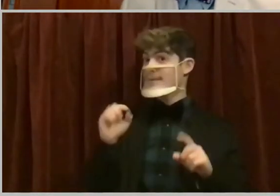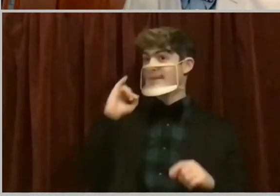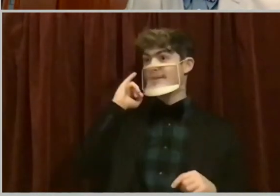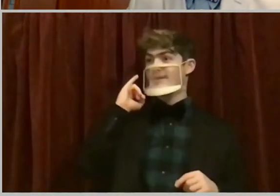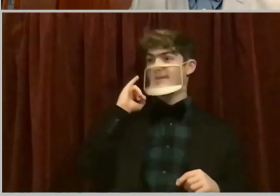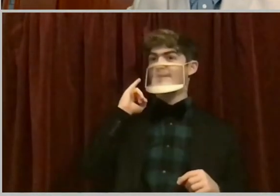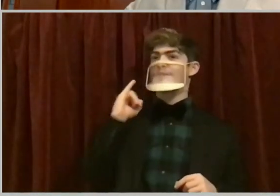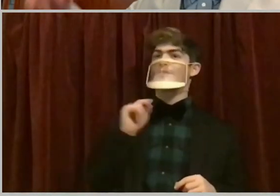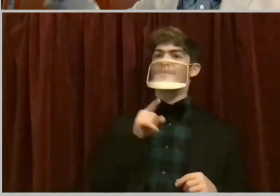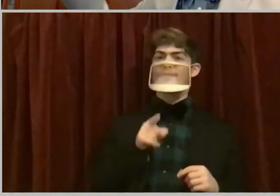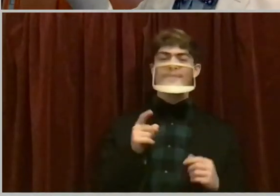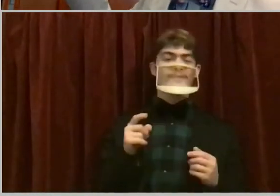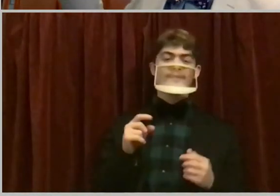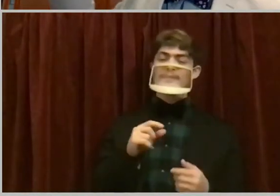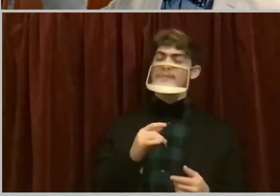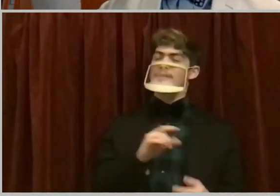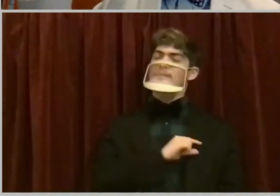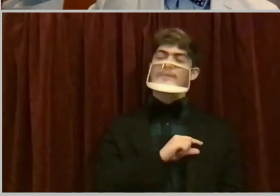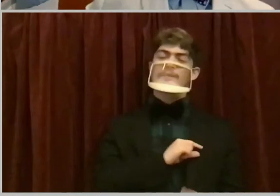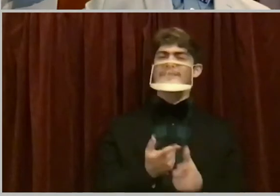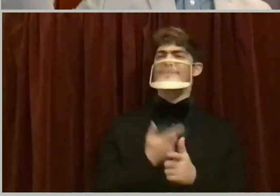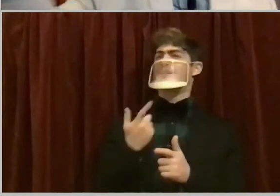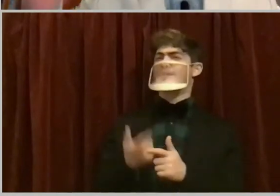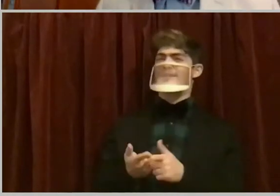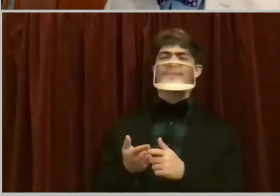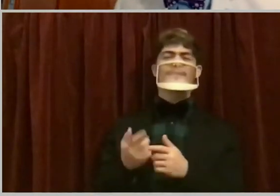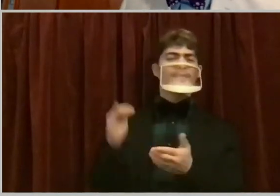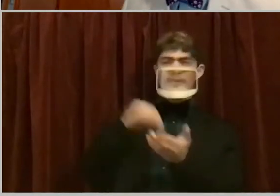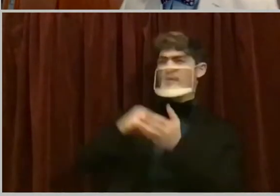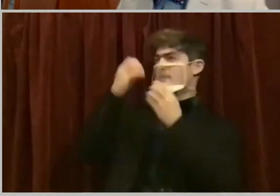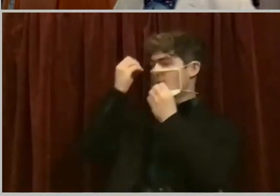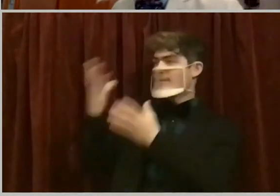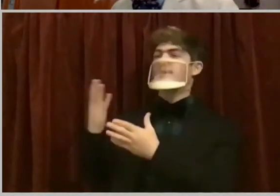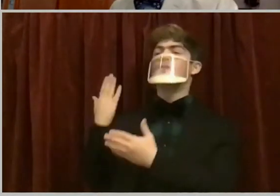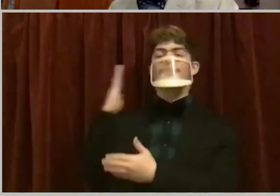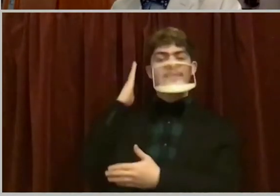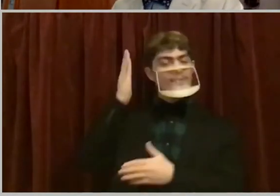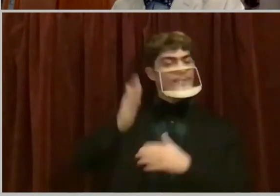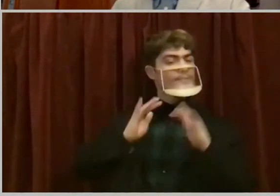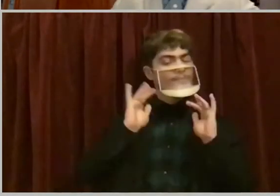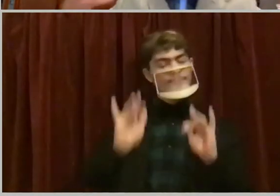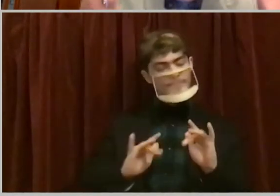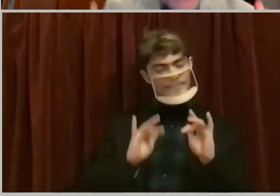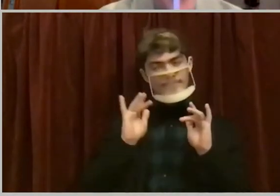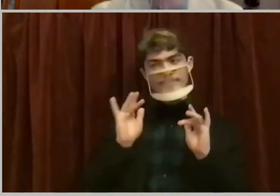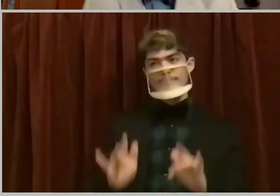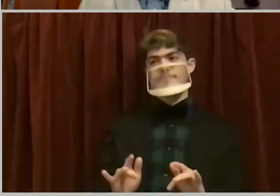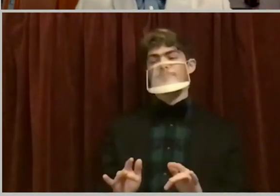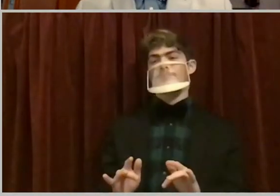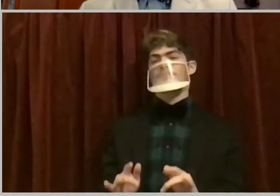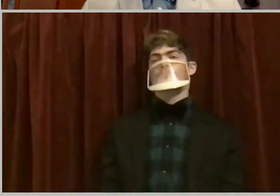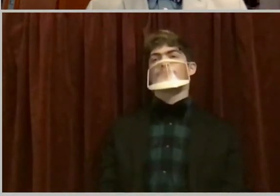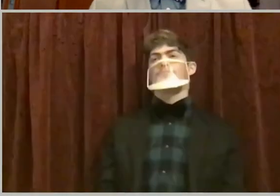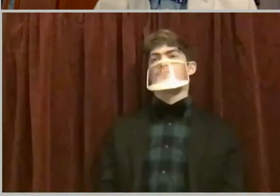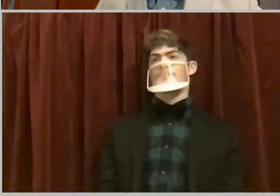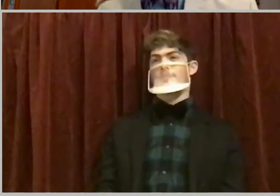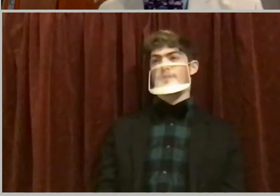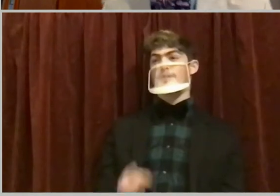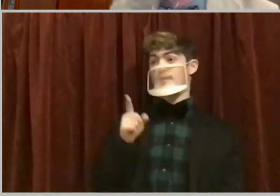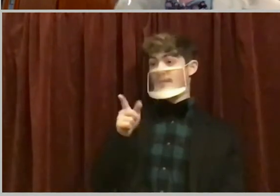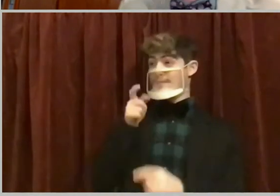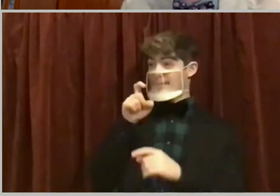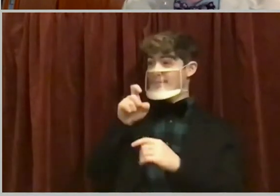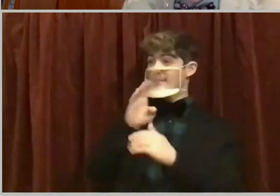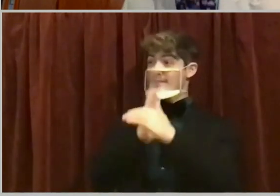that compassion. Even though he might have already decreed some kind of punishment for us, if we humble ourselves and seek